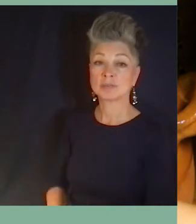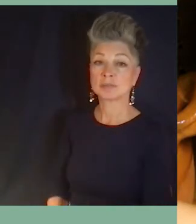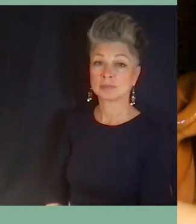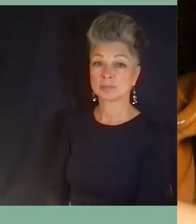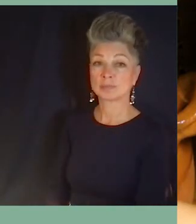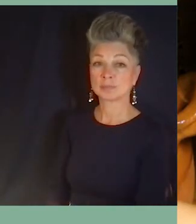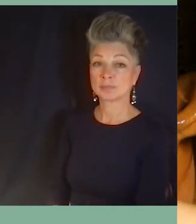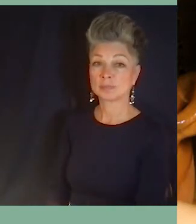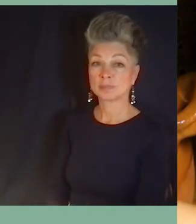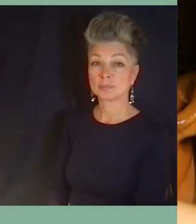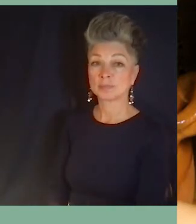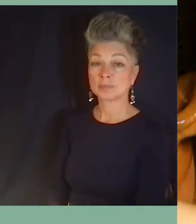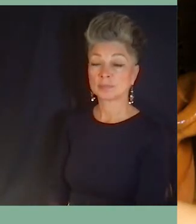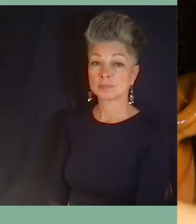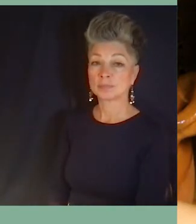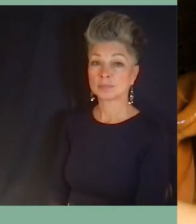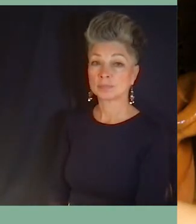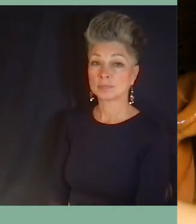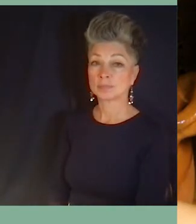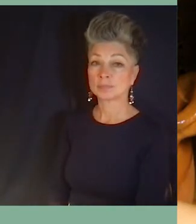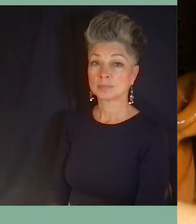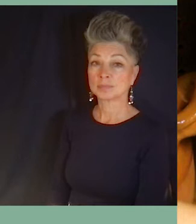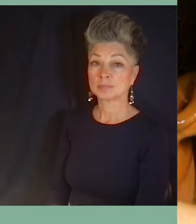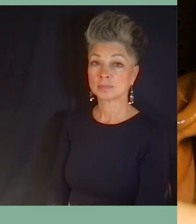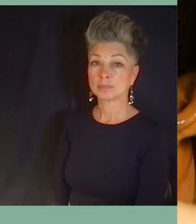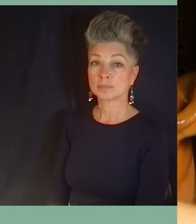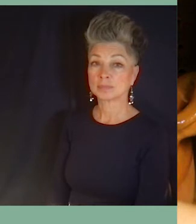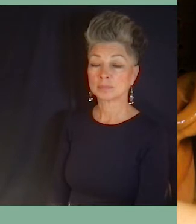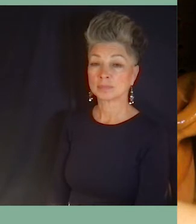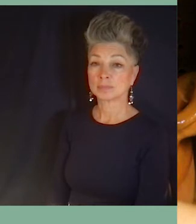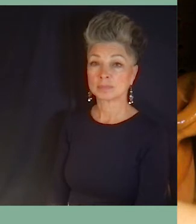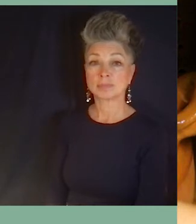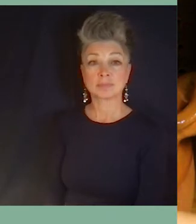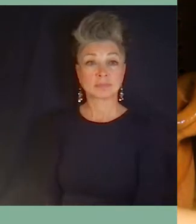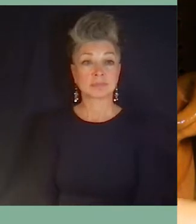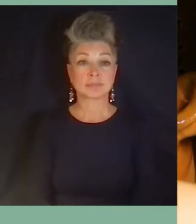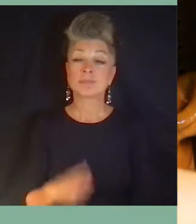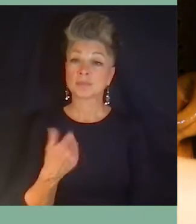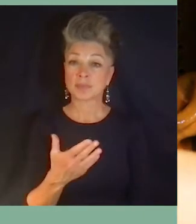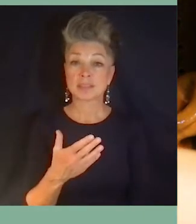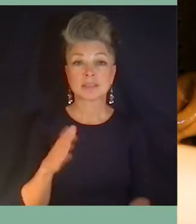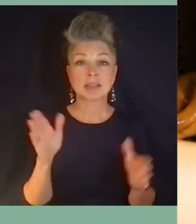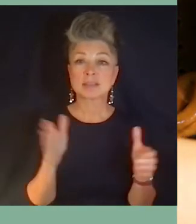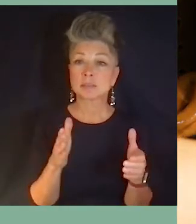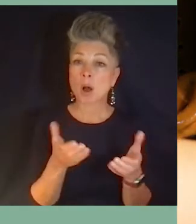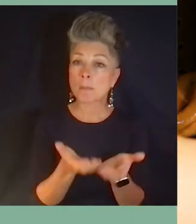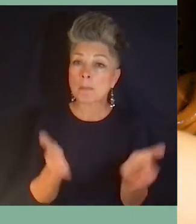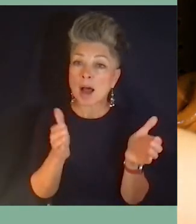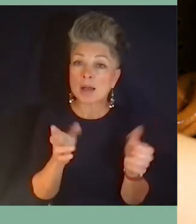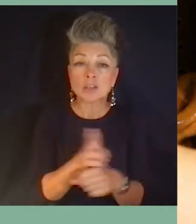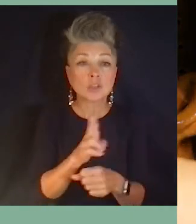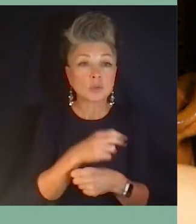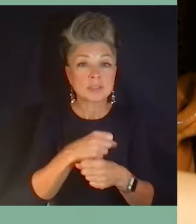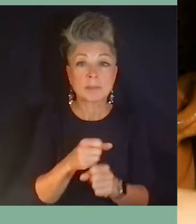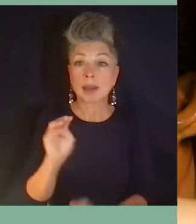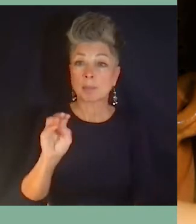utiliza para hacer moles y los hay en diferentes tamaños. And this is a small pot that is